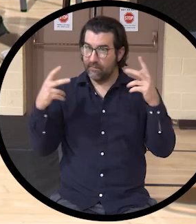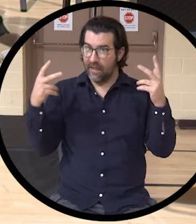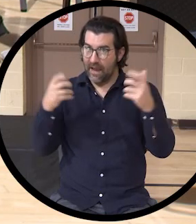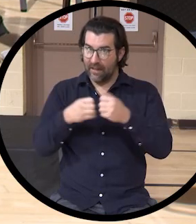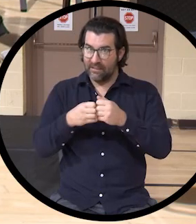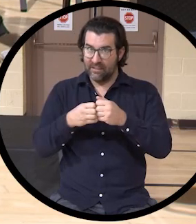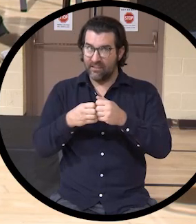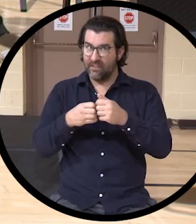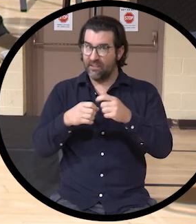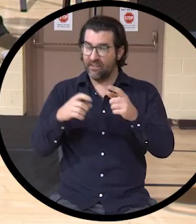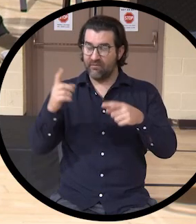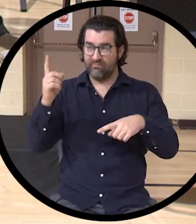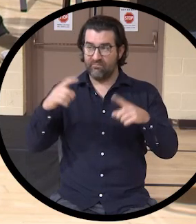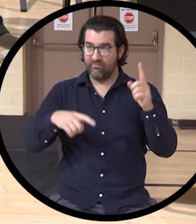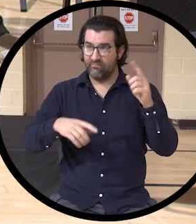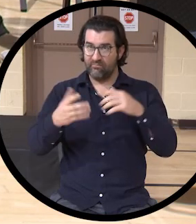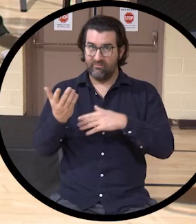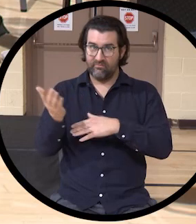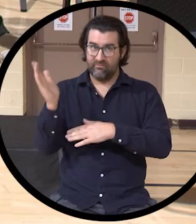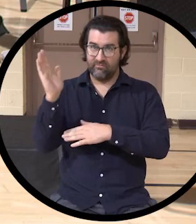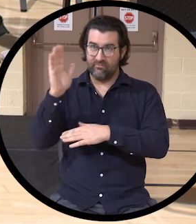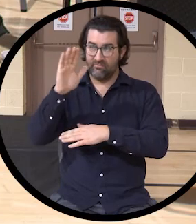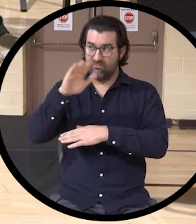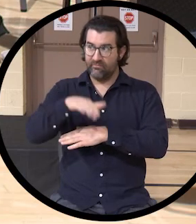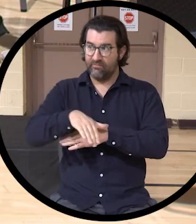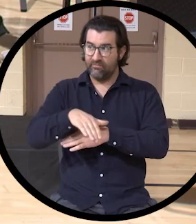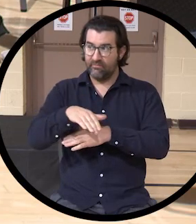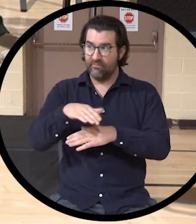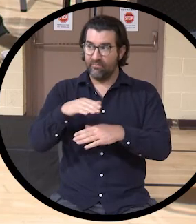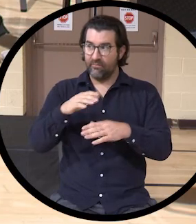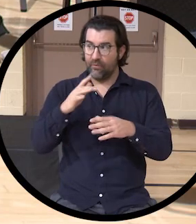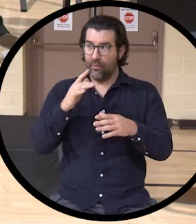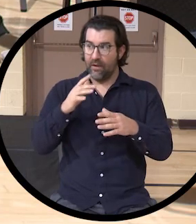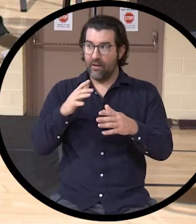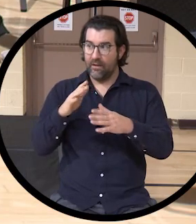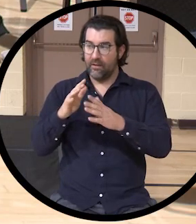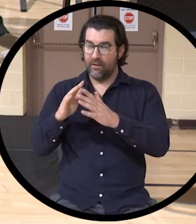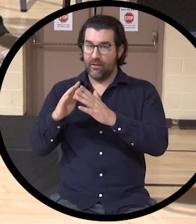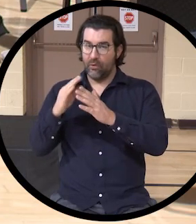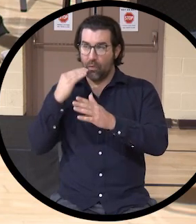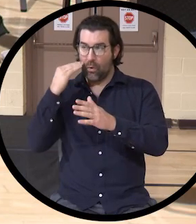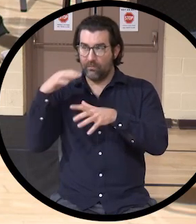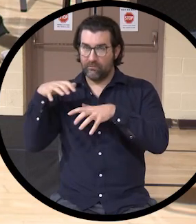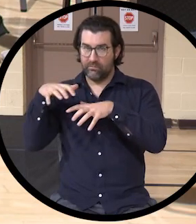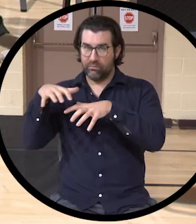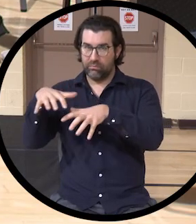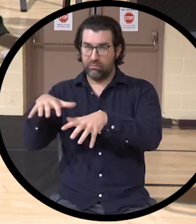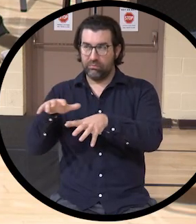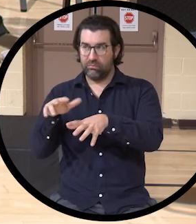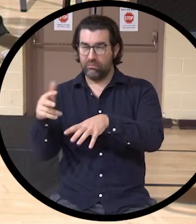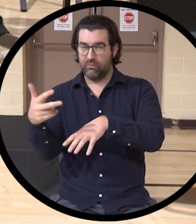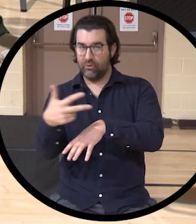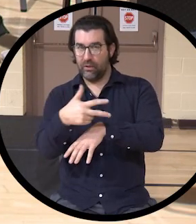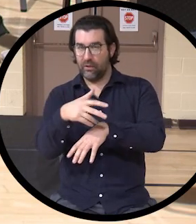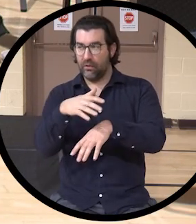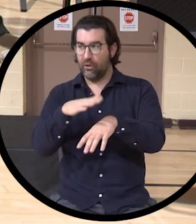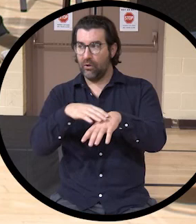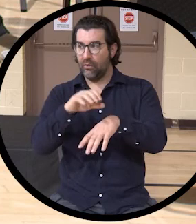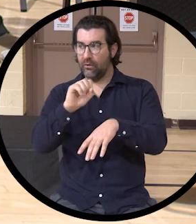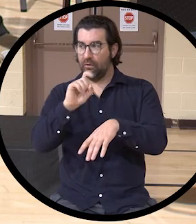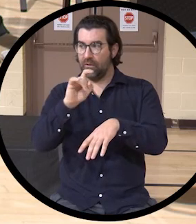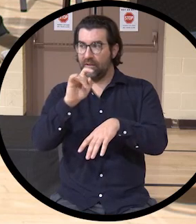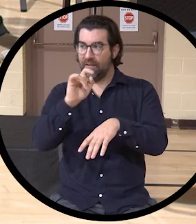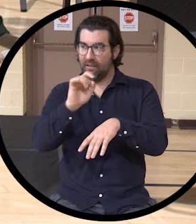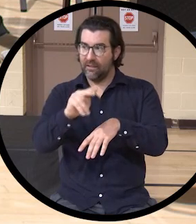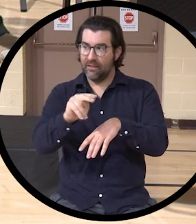various times of the day from turning from the residential streets onto Stanton. Feels like some of that's